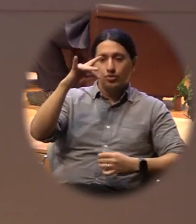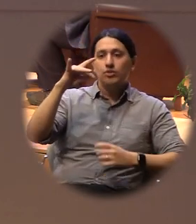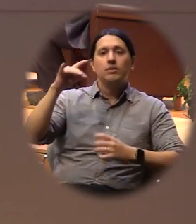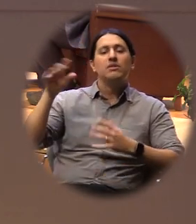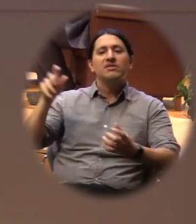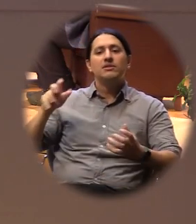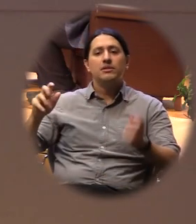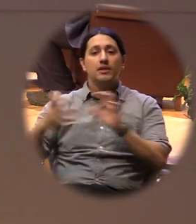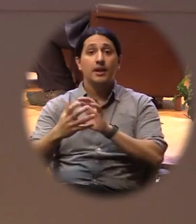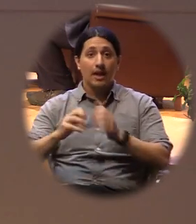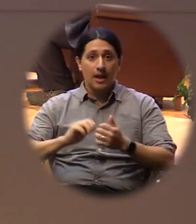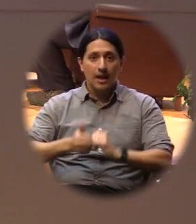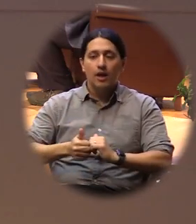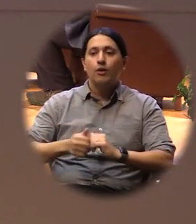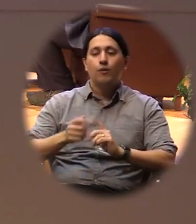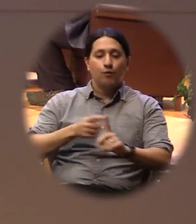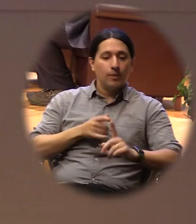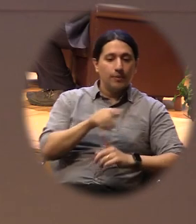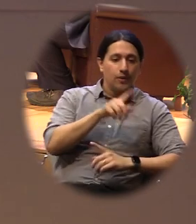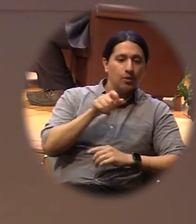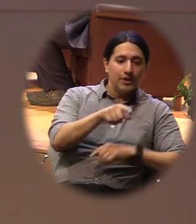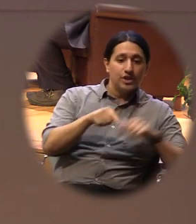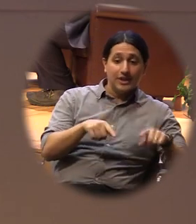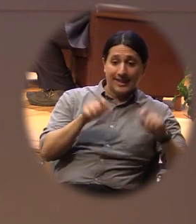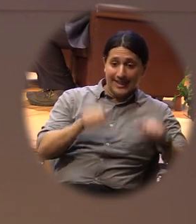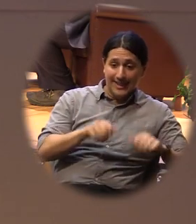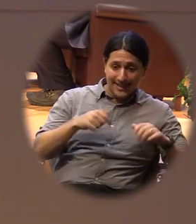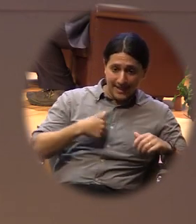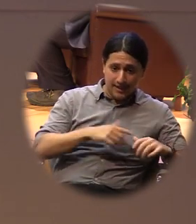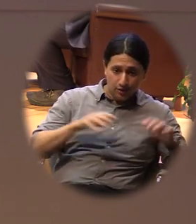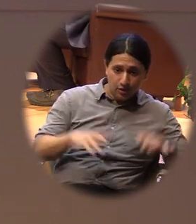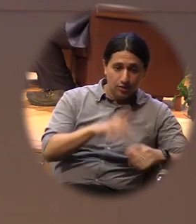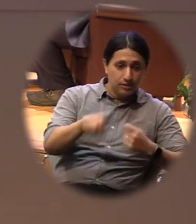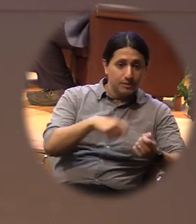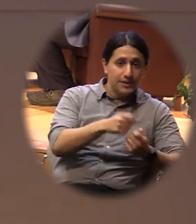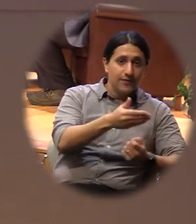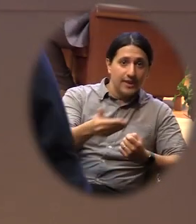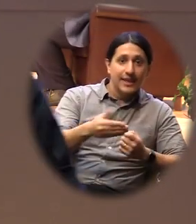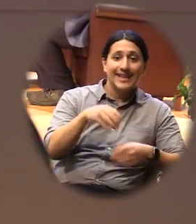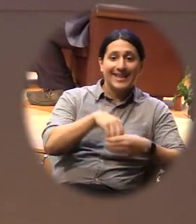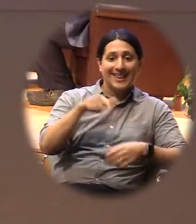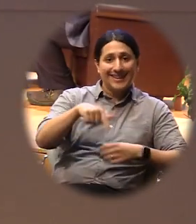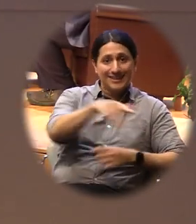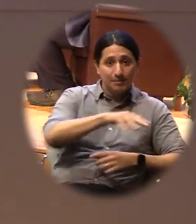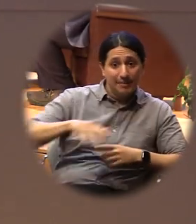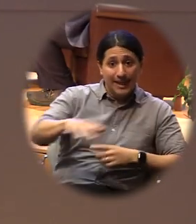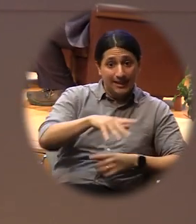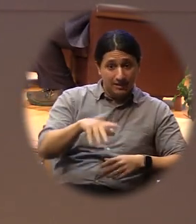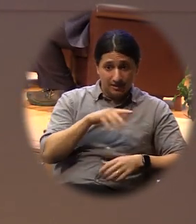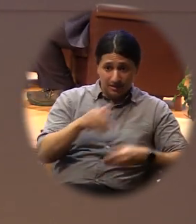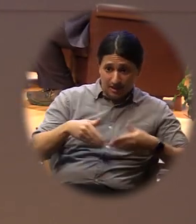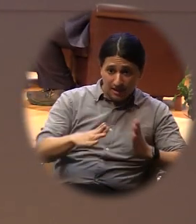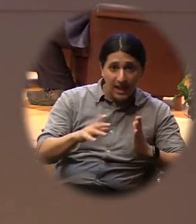question, can I be or do a particular thing in this space? Is this allowed? Is this natural?